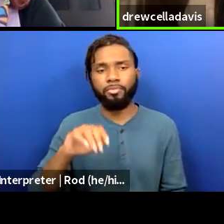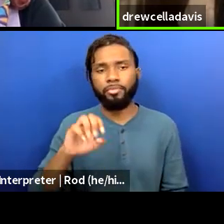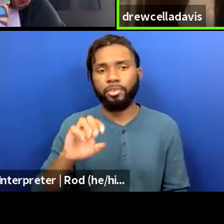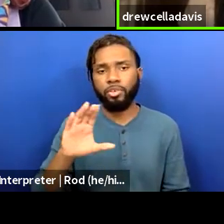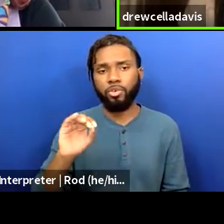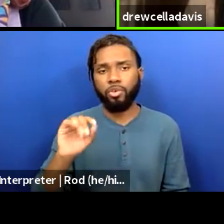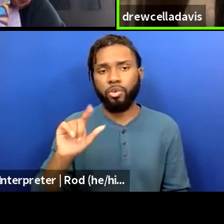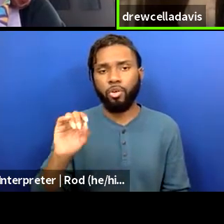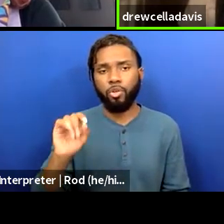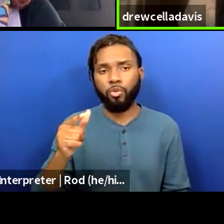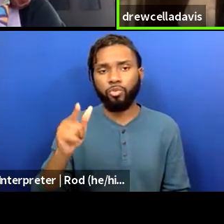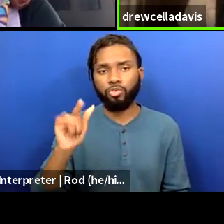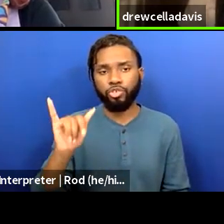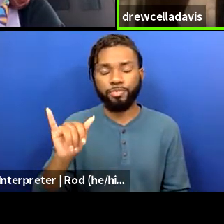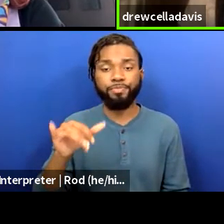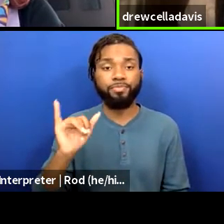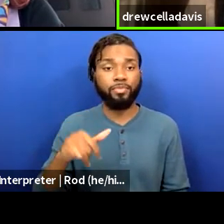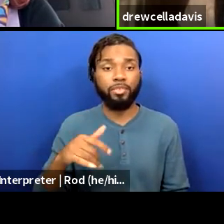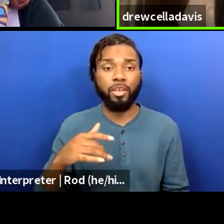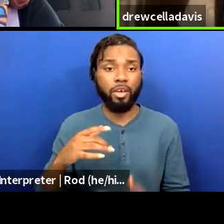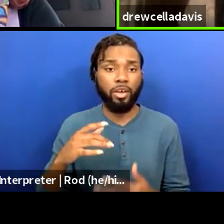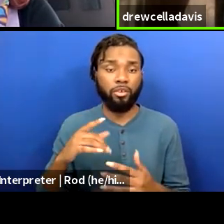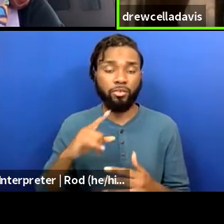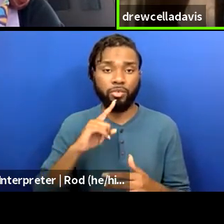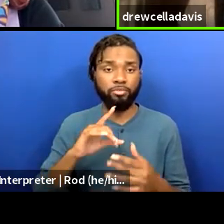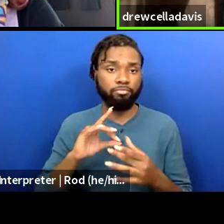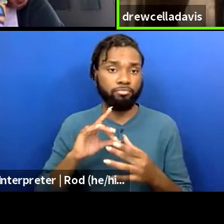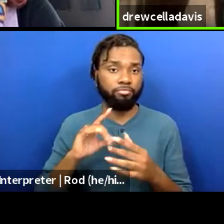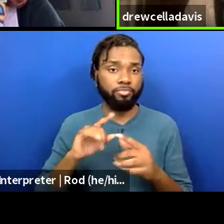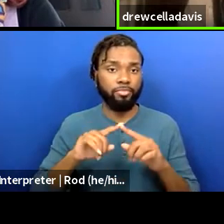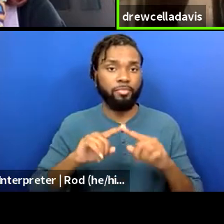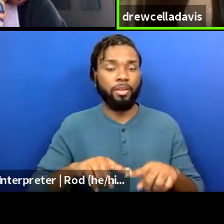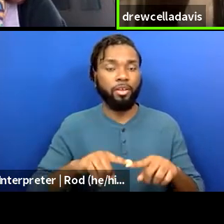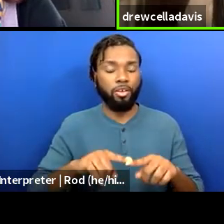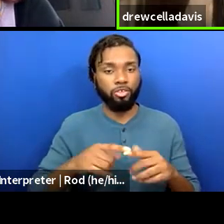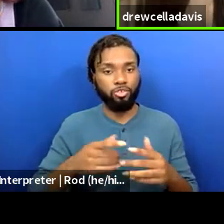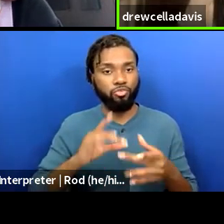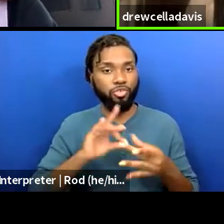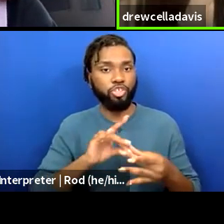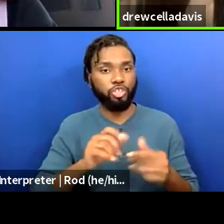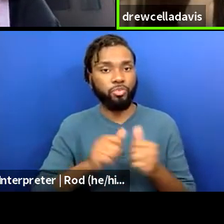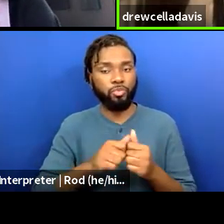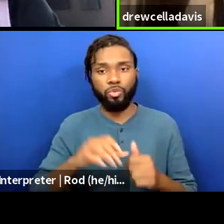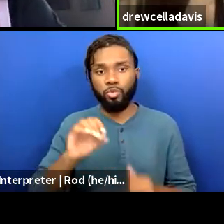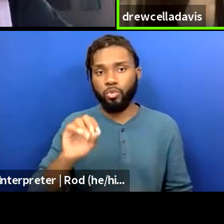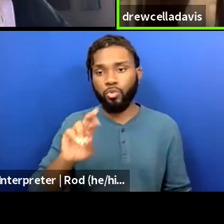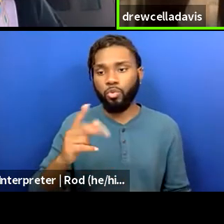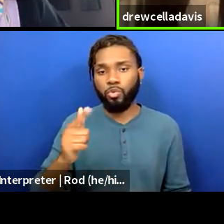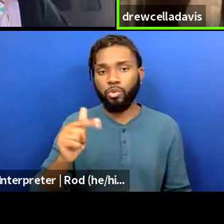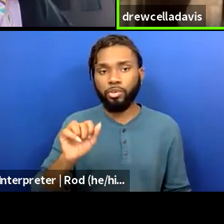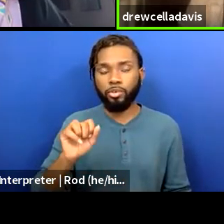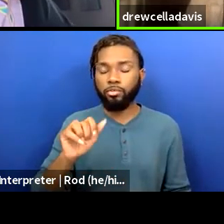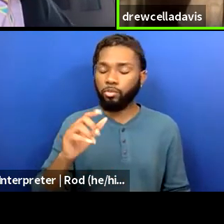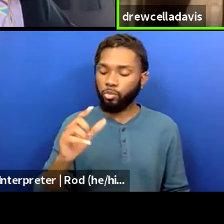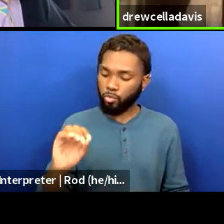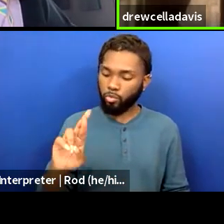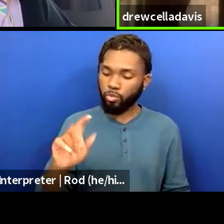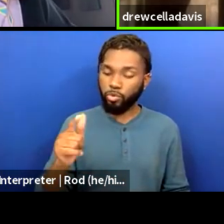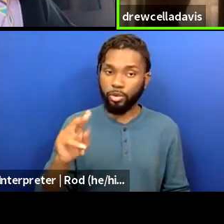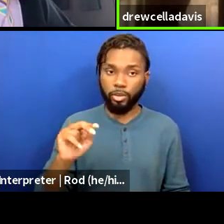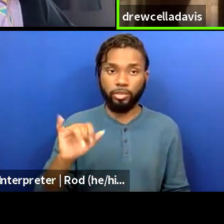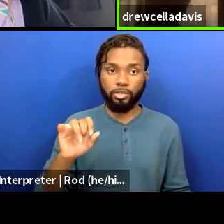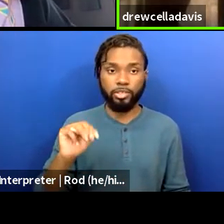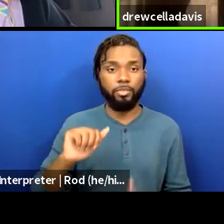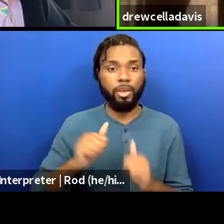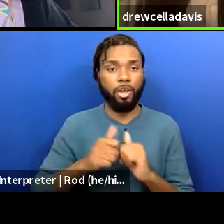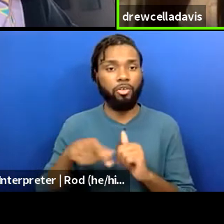it deals with the relations of organisms and how they relate to one another, and then also relate to